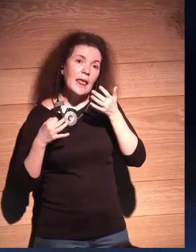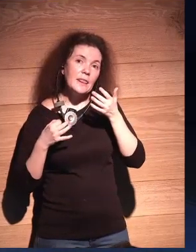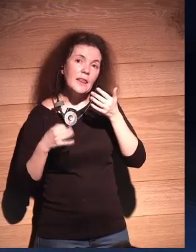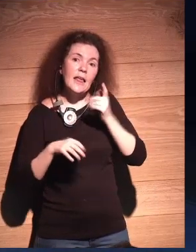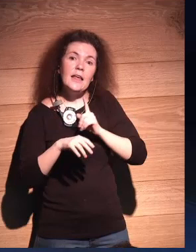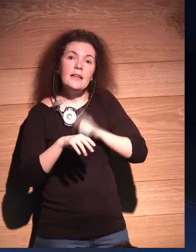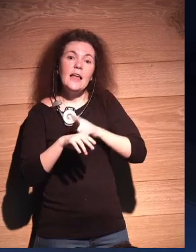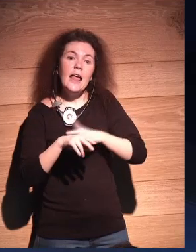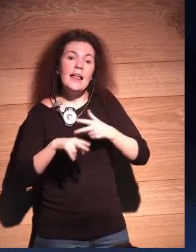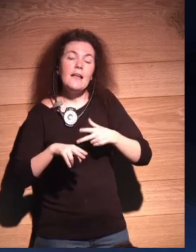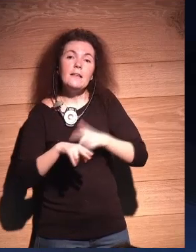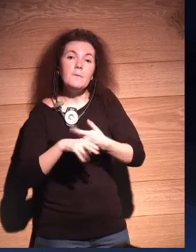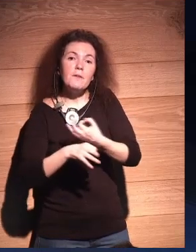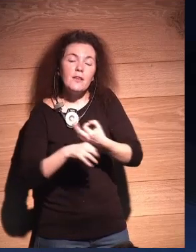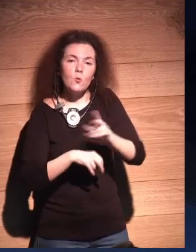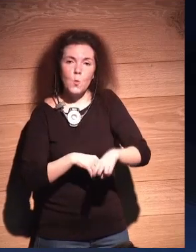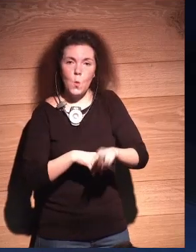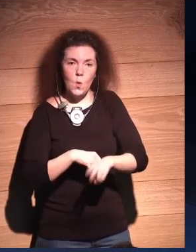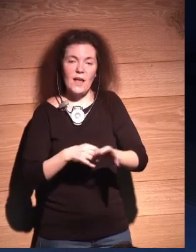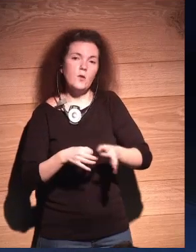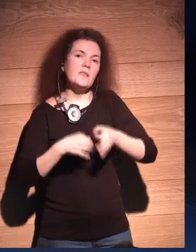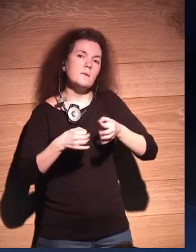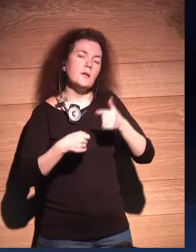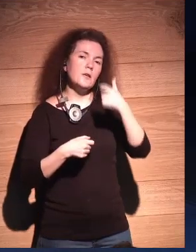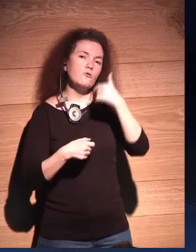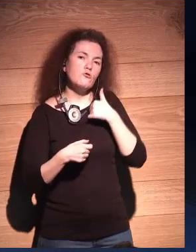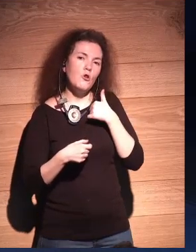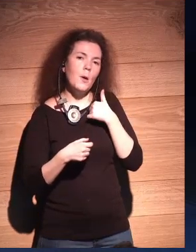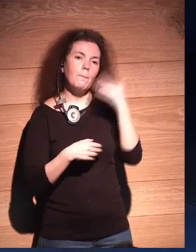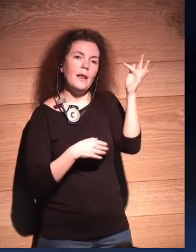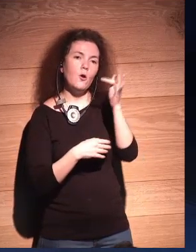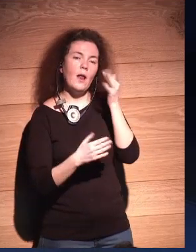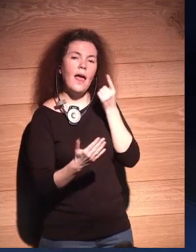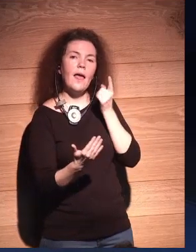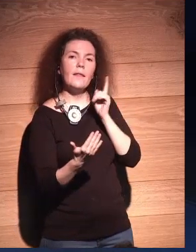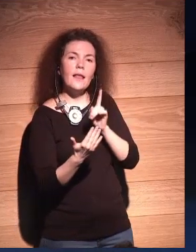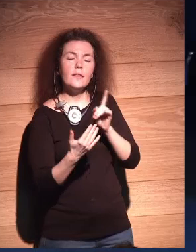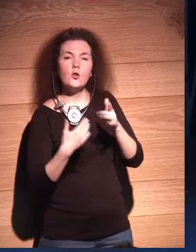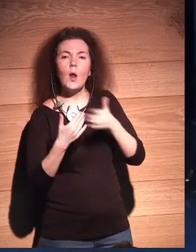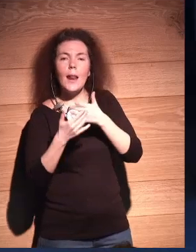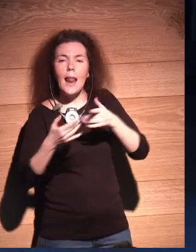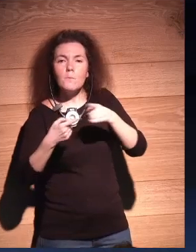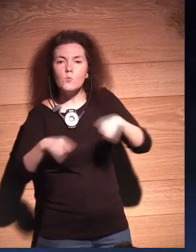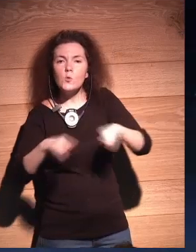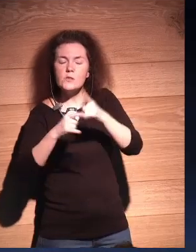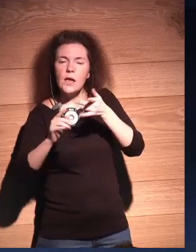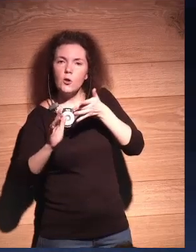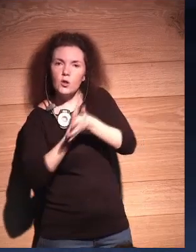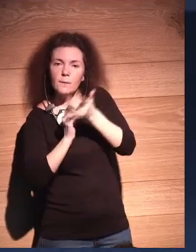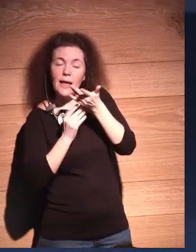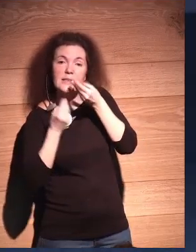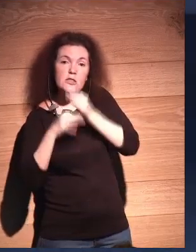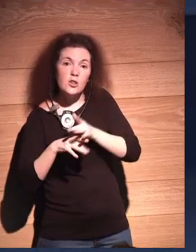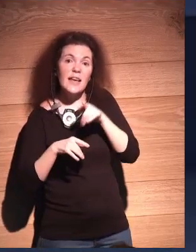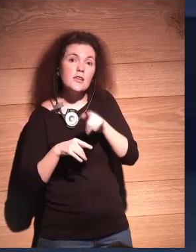front of the film and I would play the music and do the stories. And that essentially became what I did.